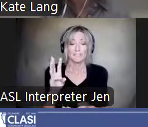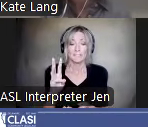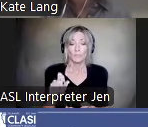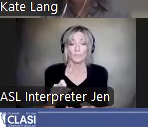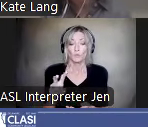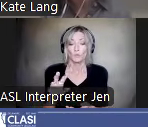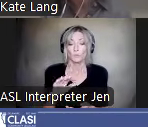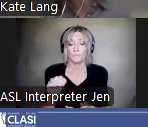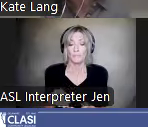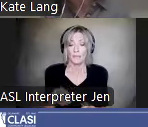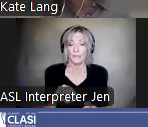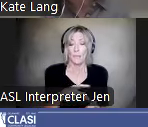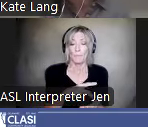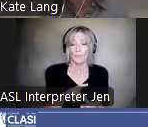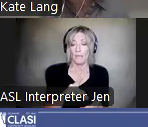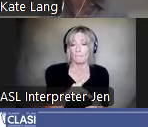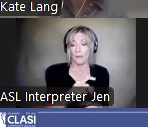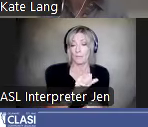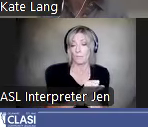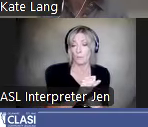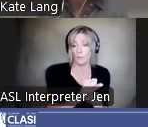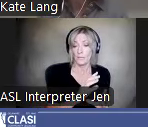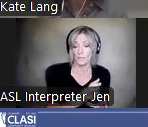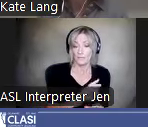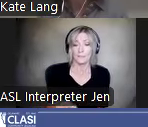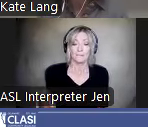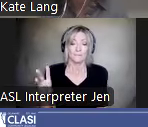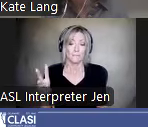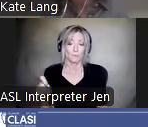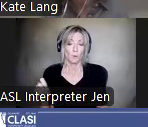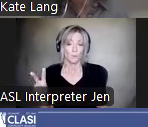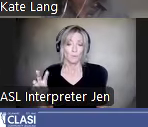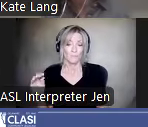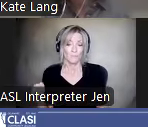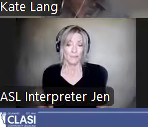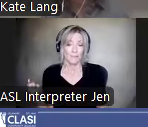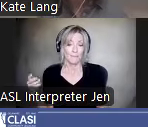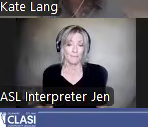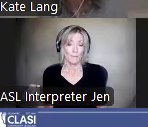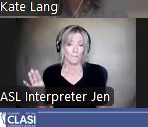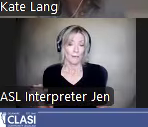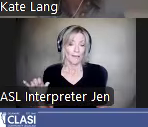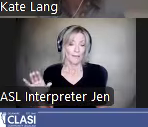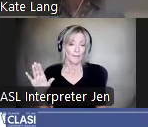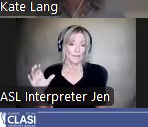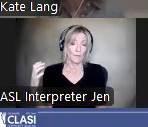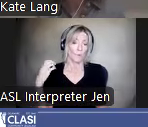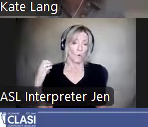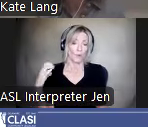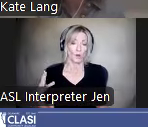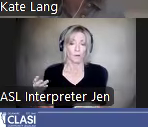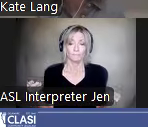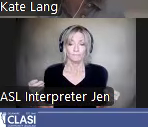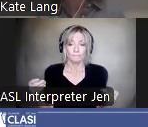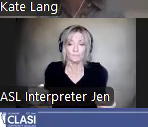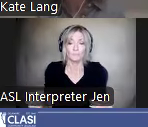6.2% is paid by the employee, and 6.2% is paid by the employer into the Social Security